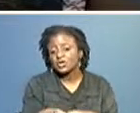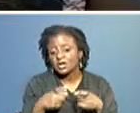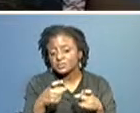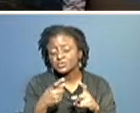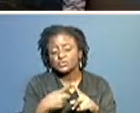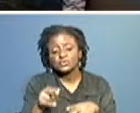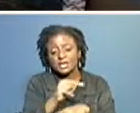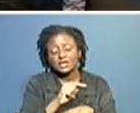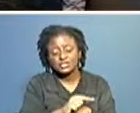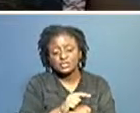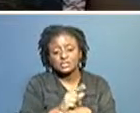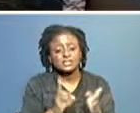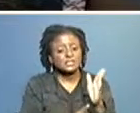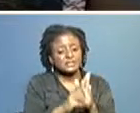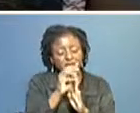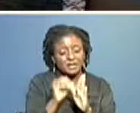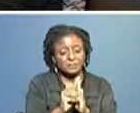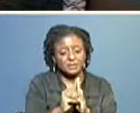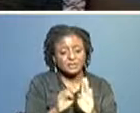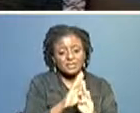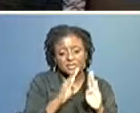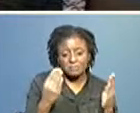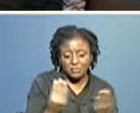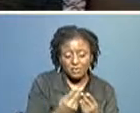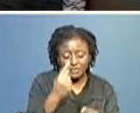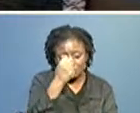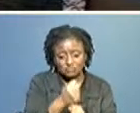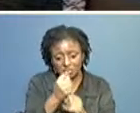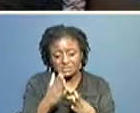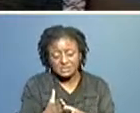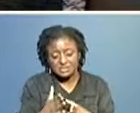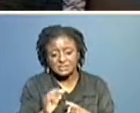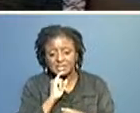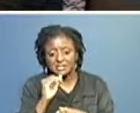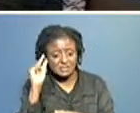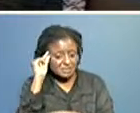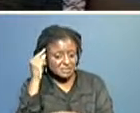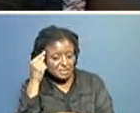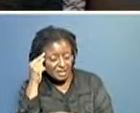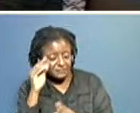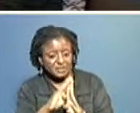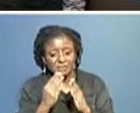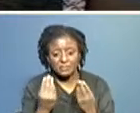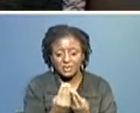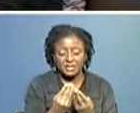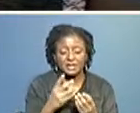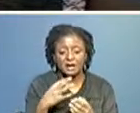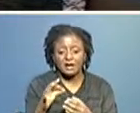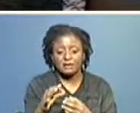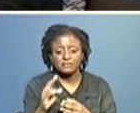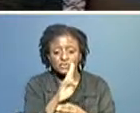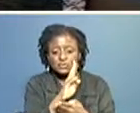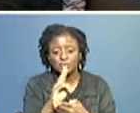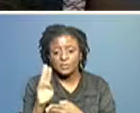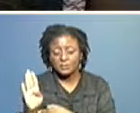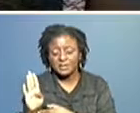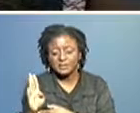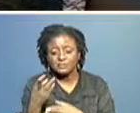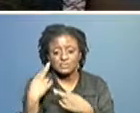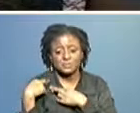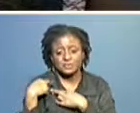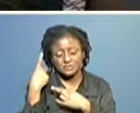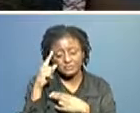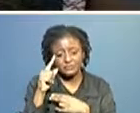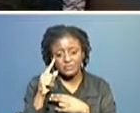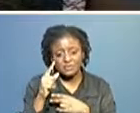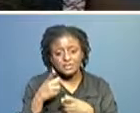change. The Board of Trustees serves as the governing body of UB. It's responsible for the general direction and control over the